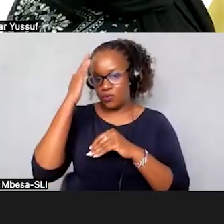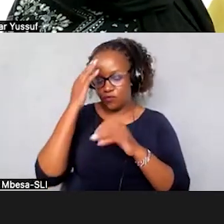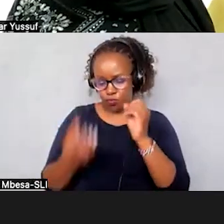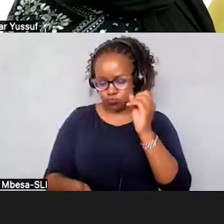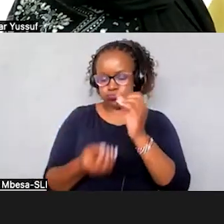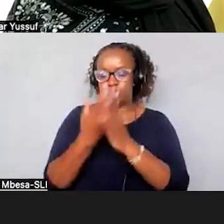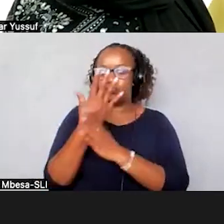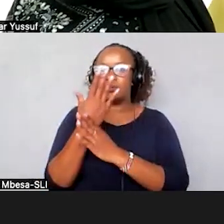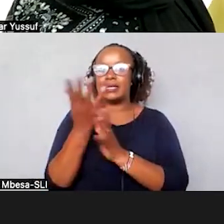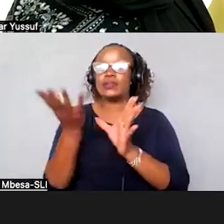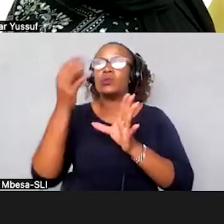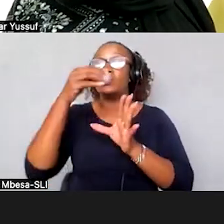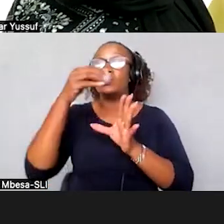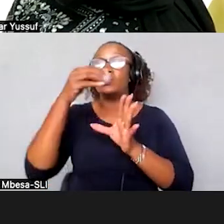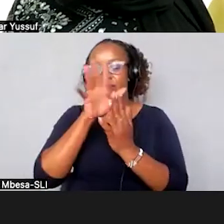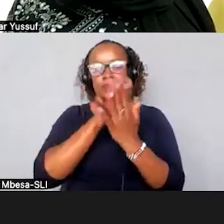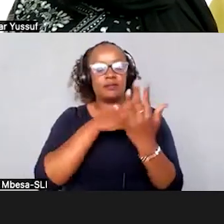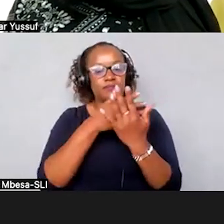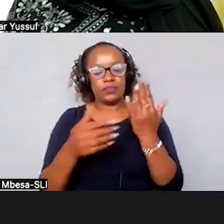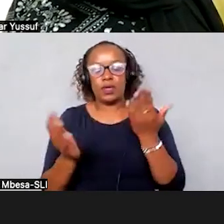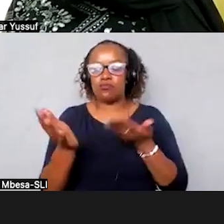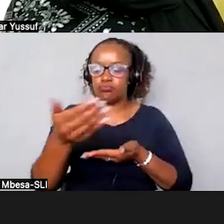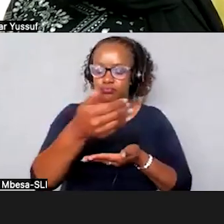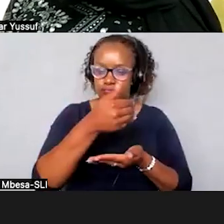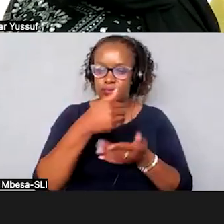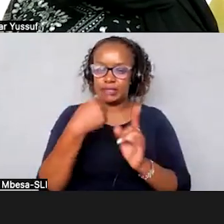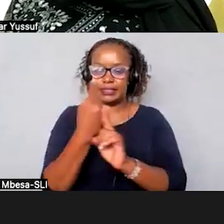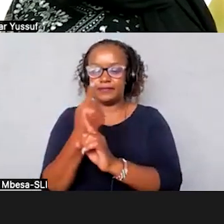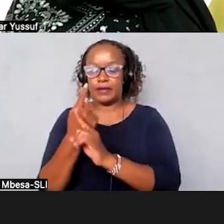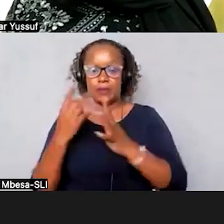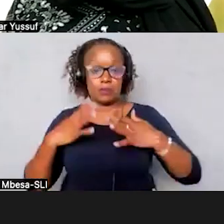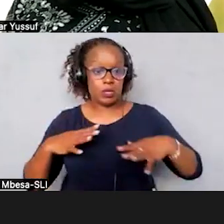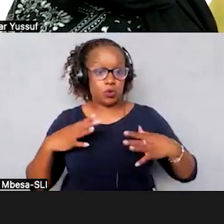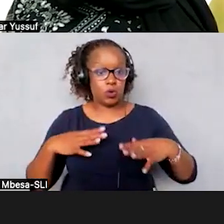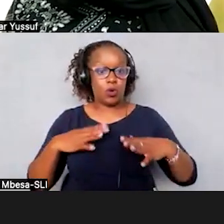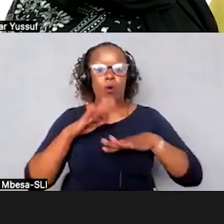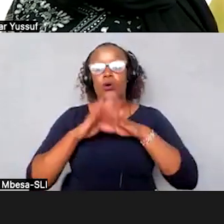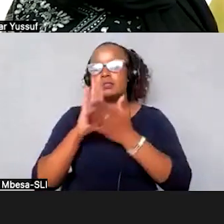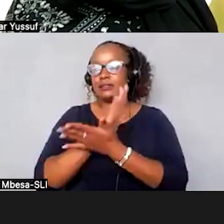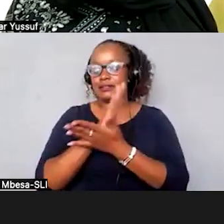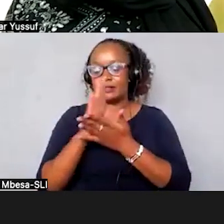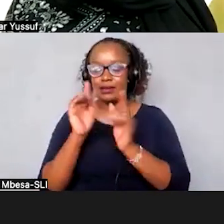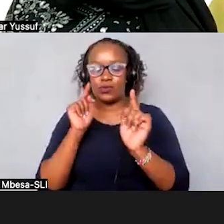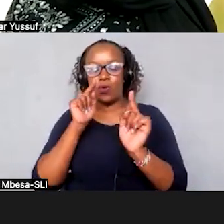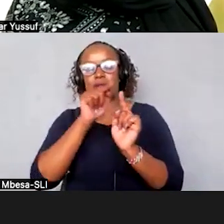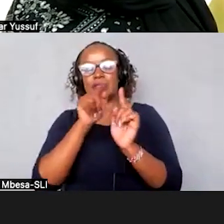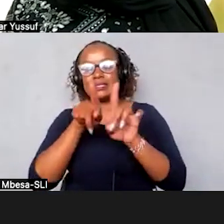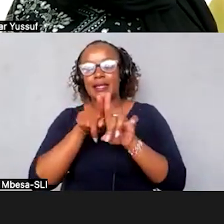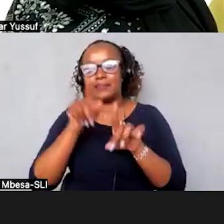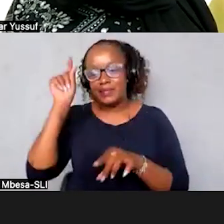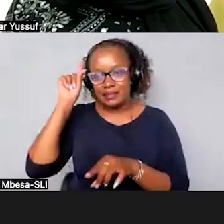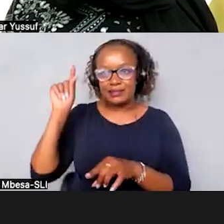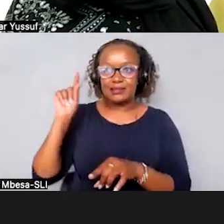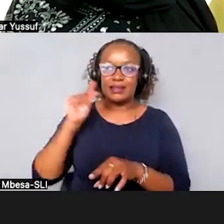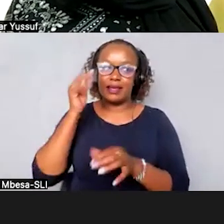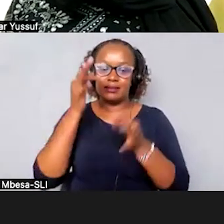platforms that mobilize diverse actors around shared goals for gender, justice, and